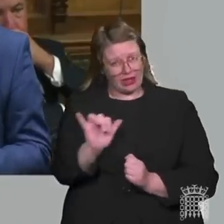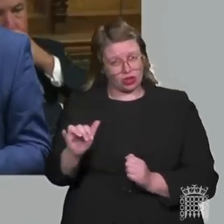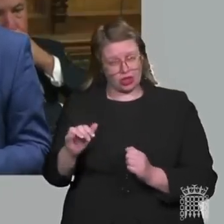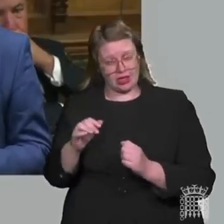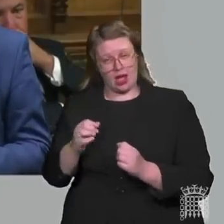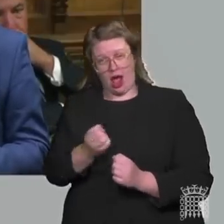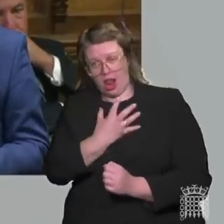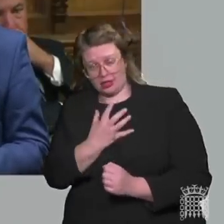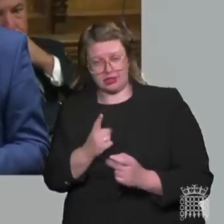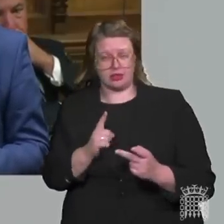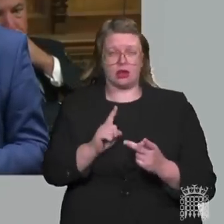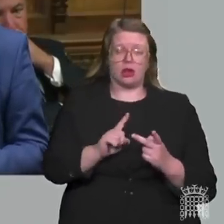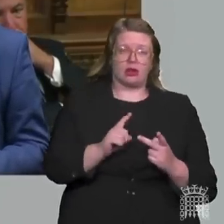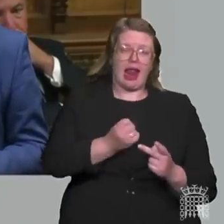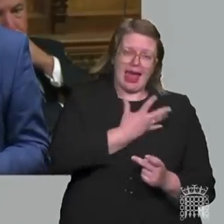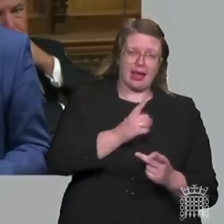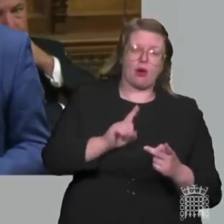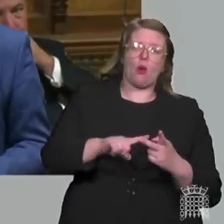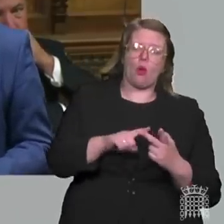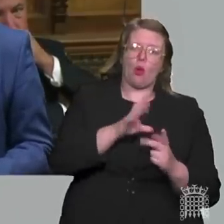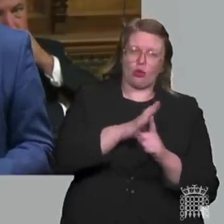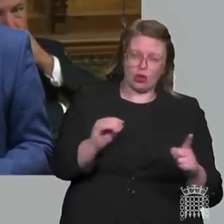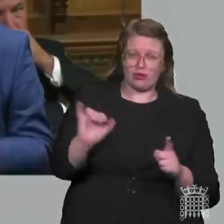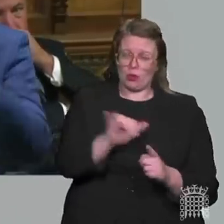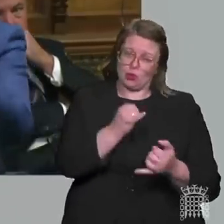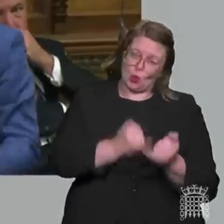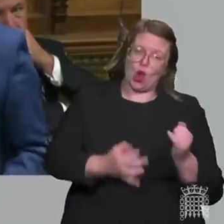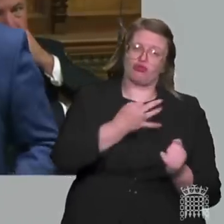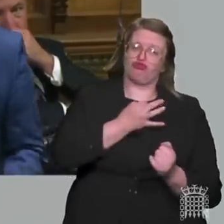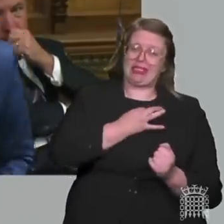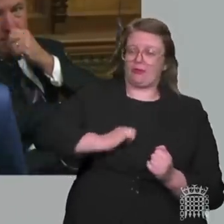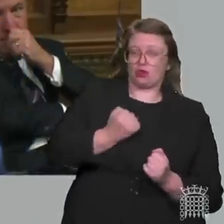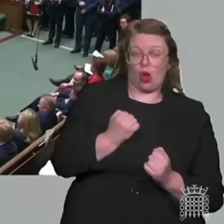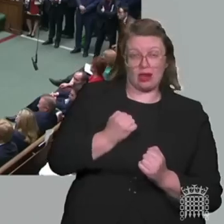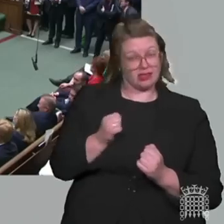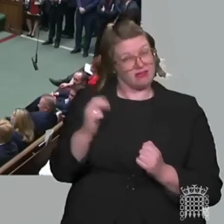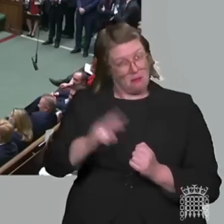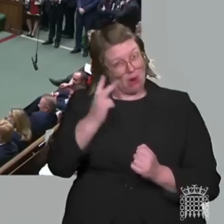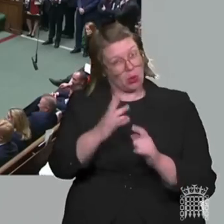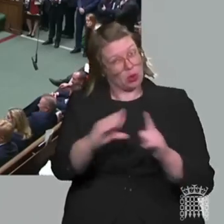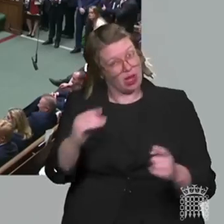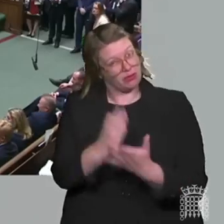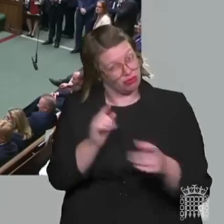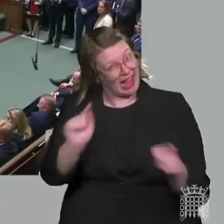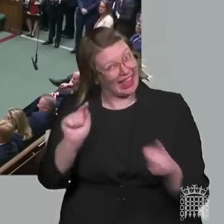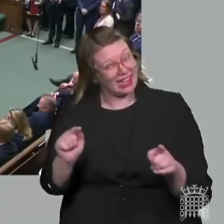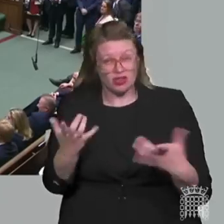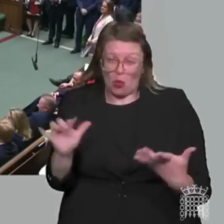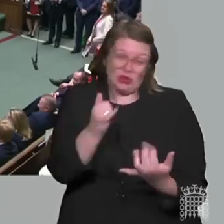the greatest threat to Scottish democracy? The Tory to my right or the Tory to my left? Prime